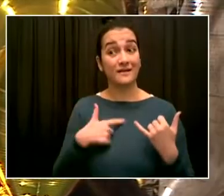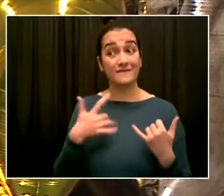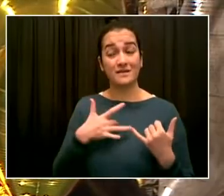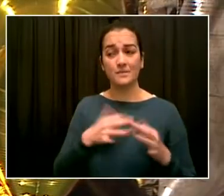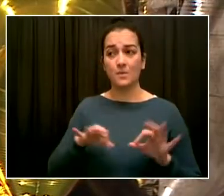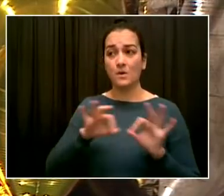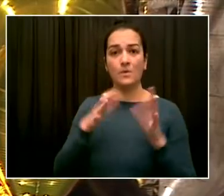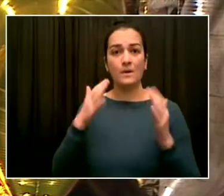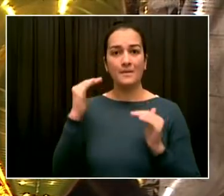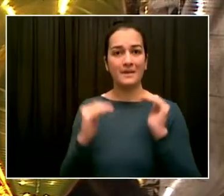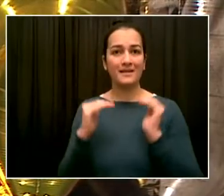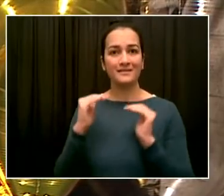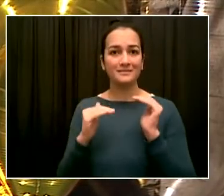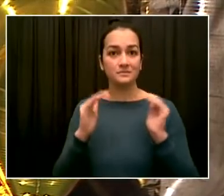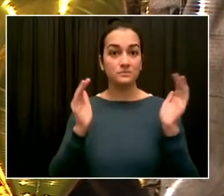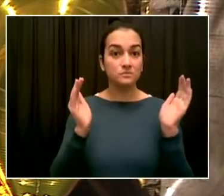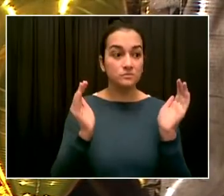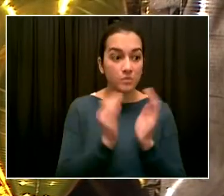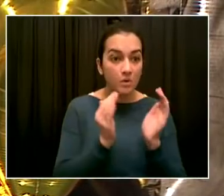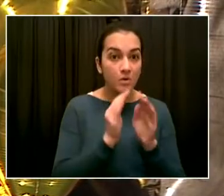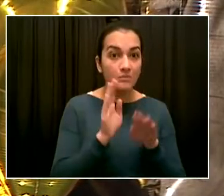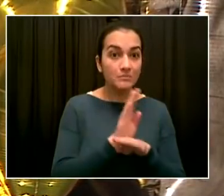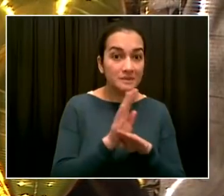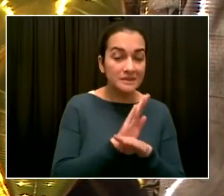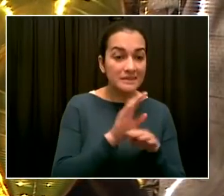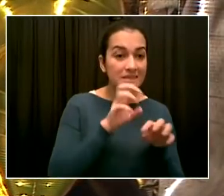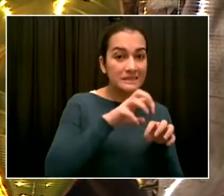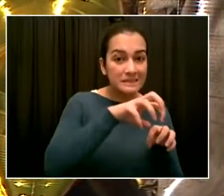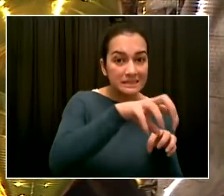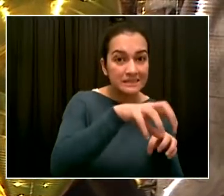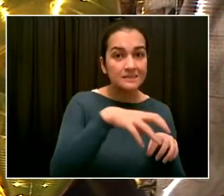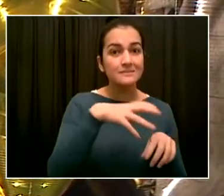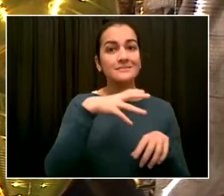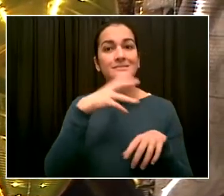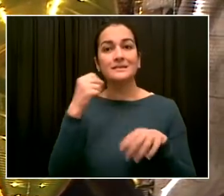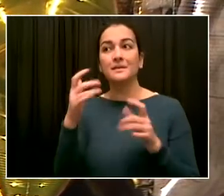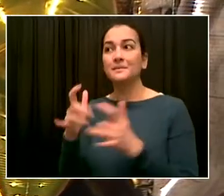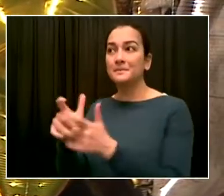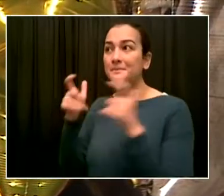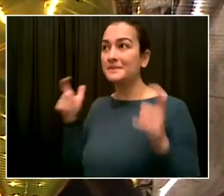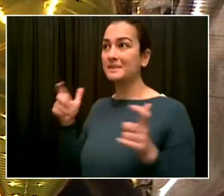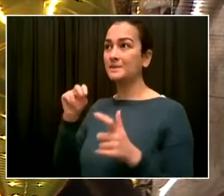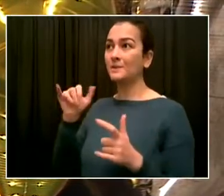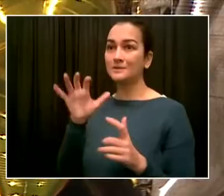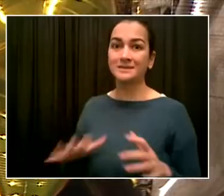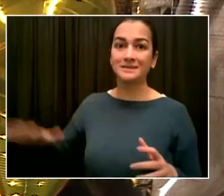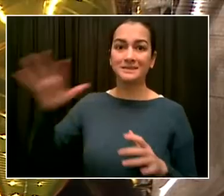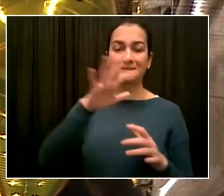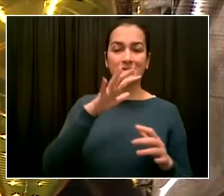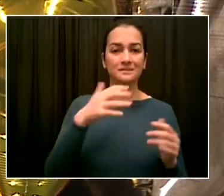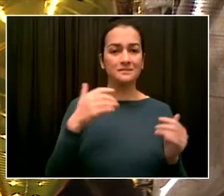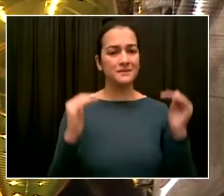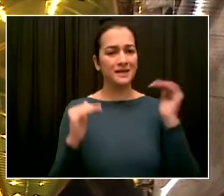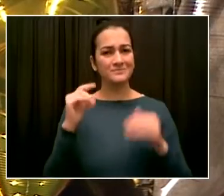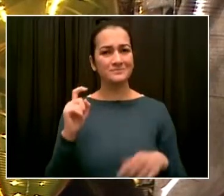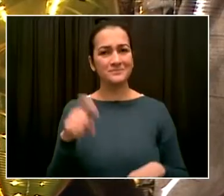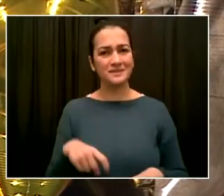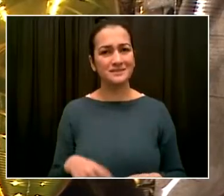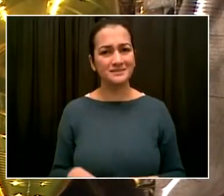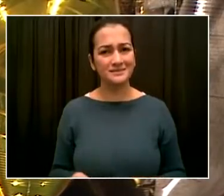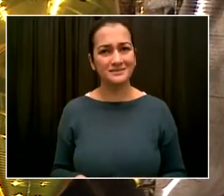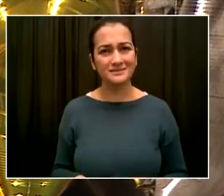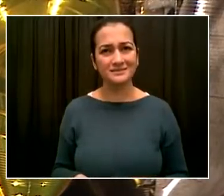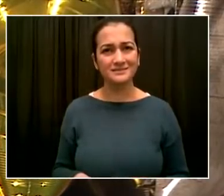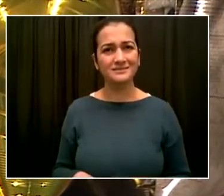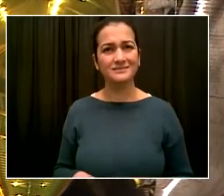oh, if there's any opposition, we don't do something even if it's for the greater good. It's a neighborhood that has done very, very well compared to many